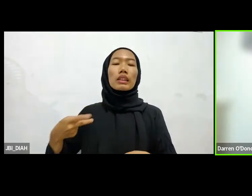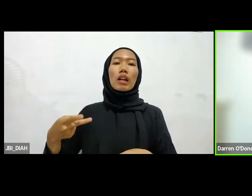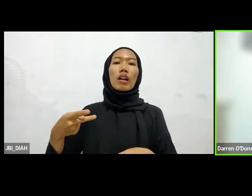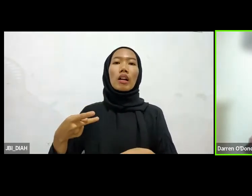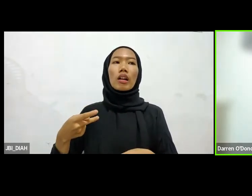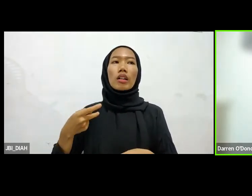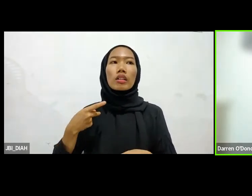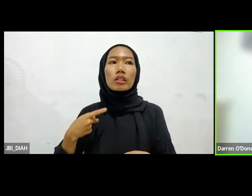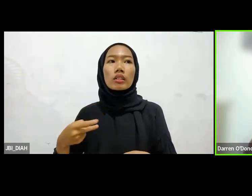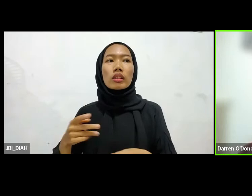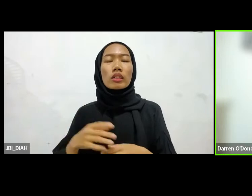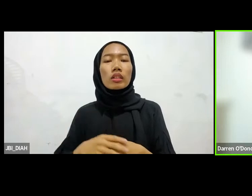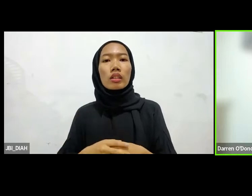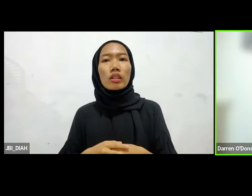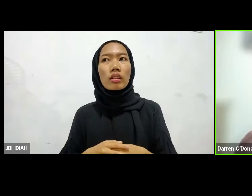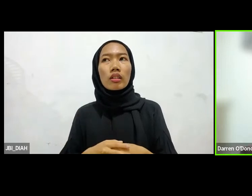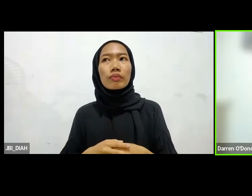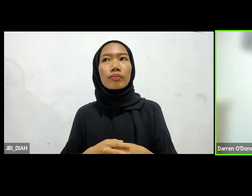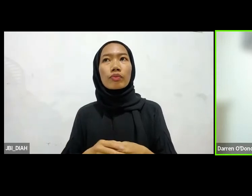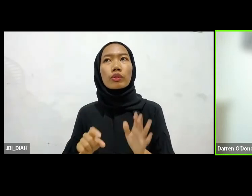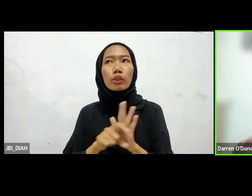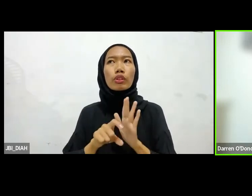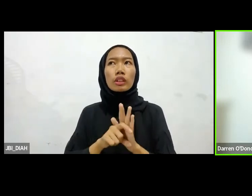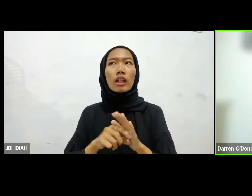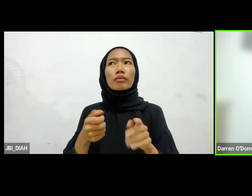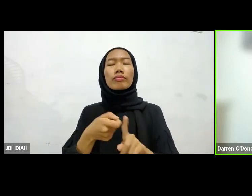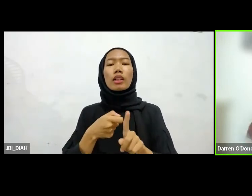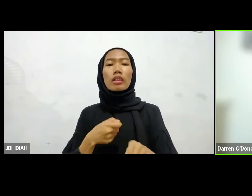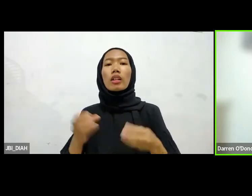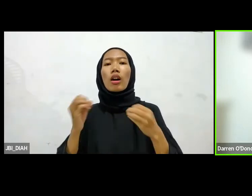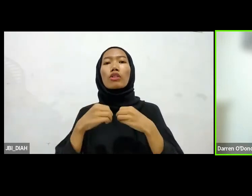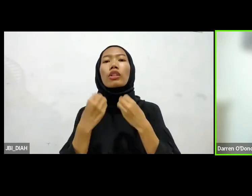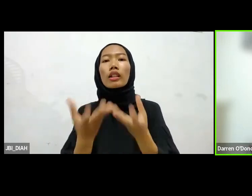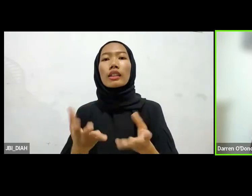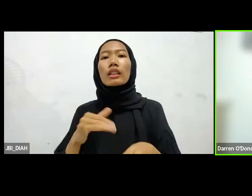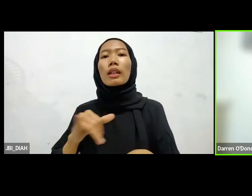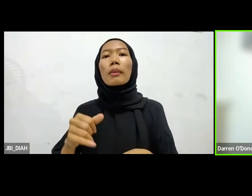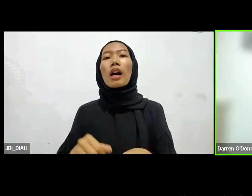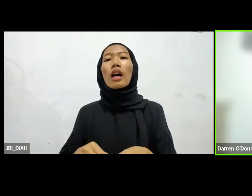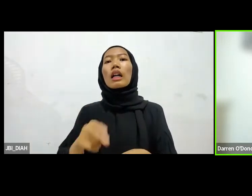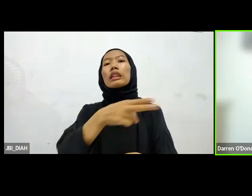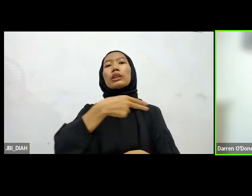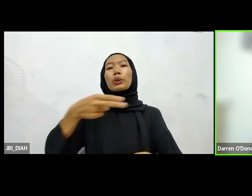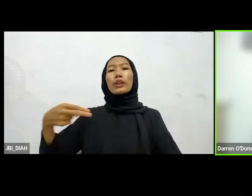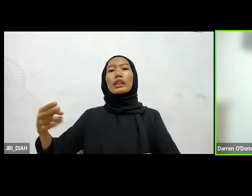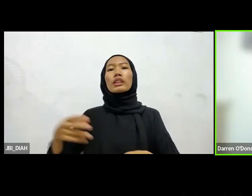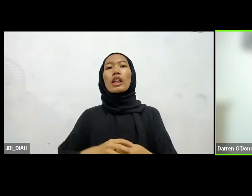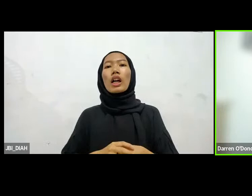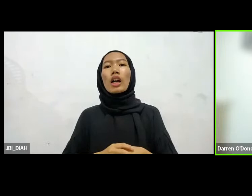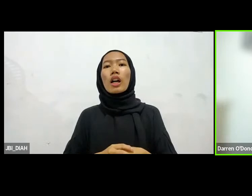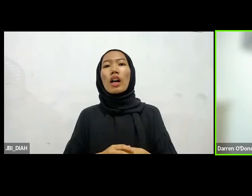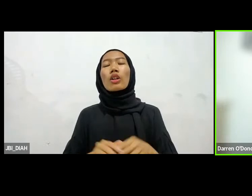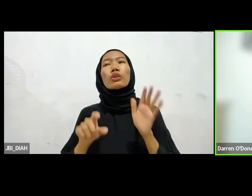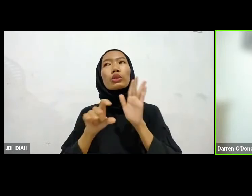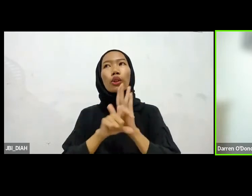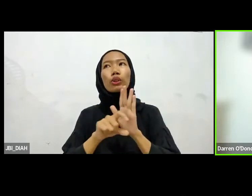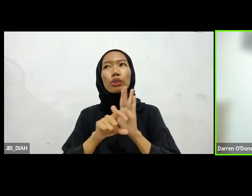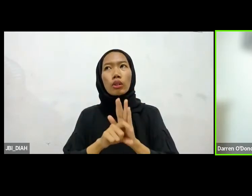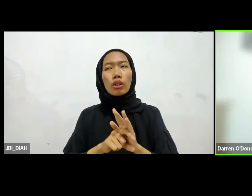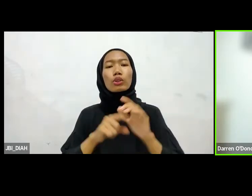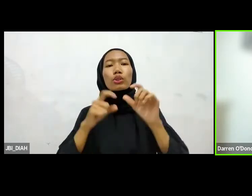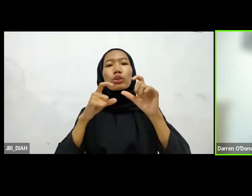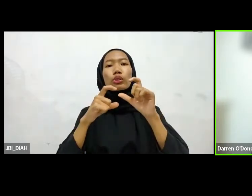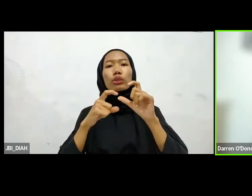organizing inputs to generating accessibility on the front line: structures, people,